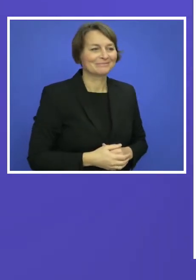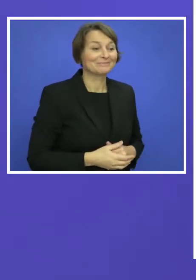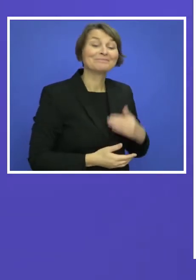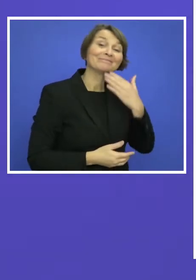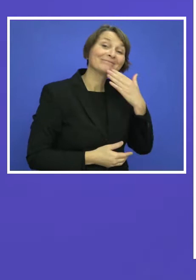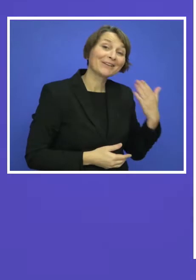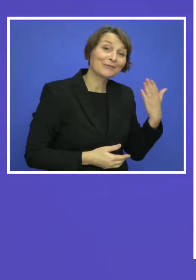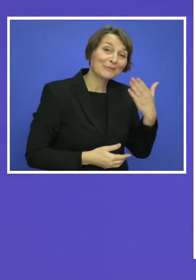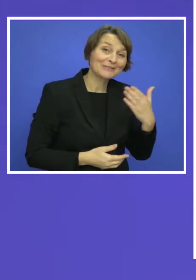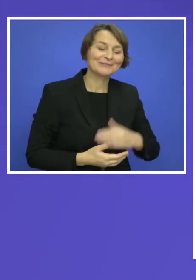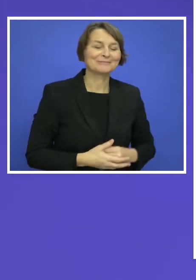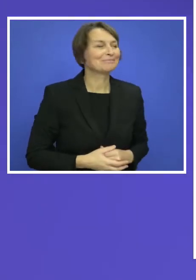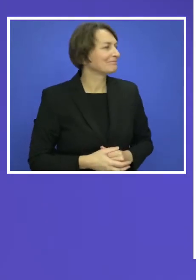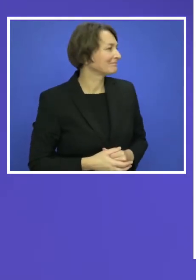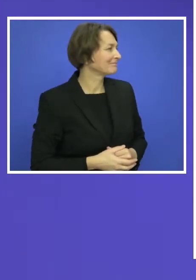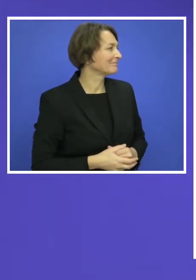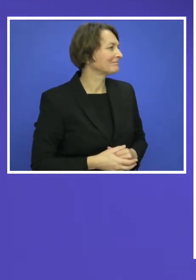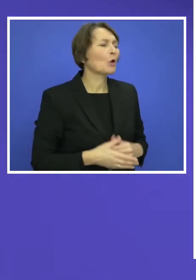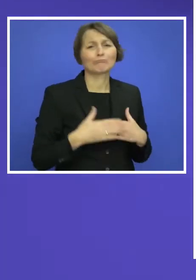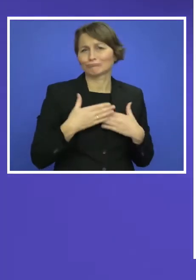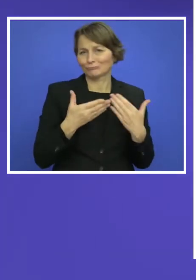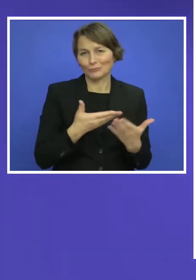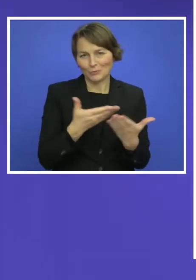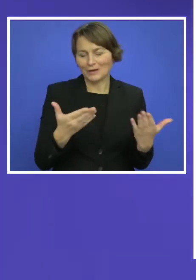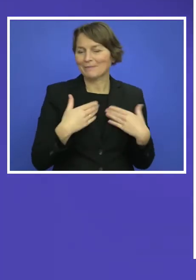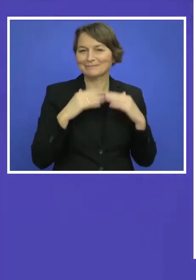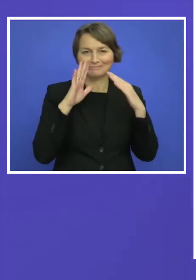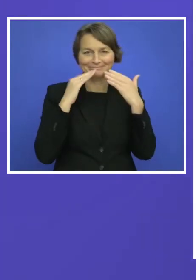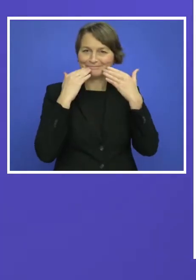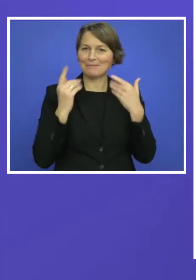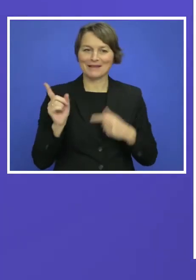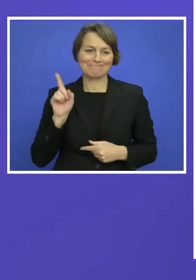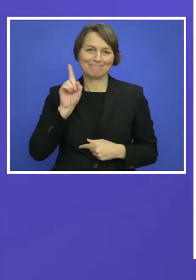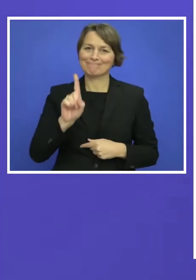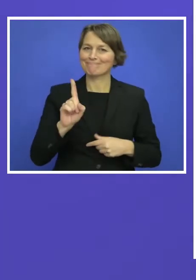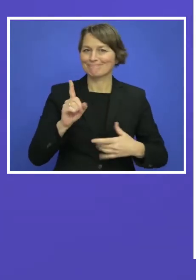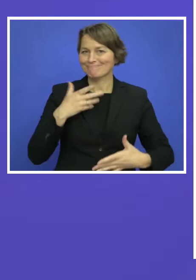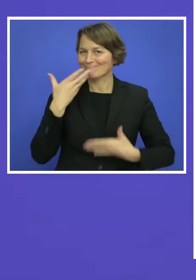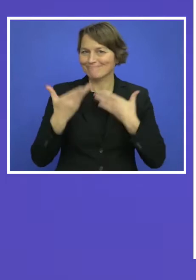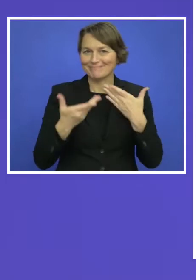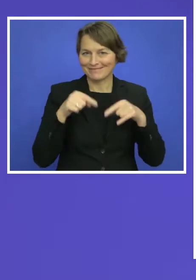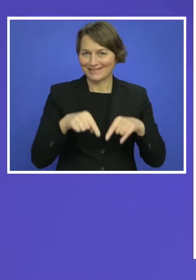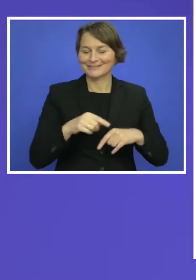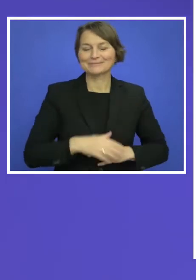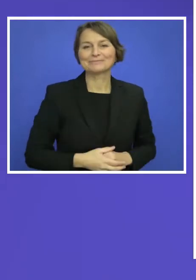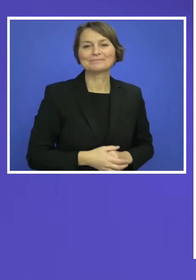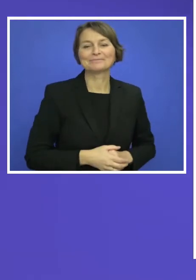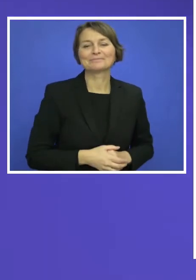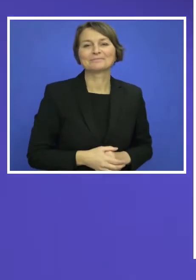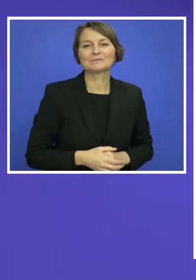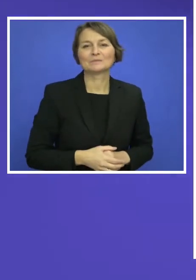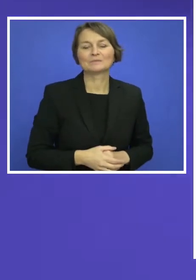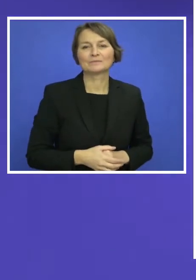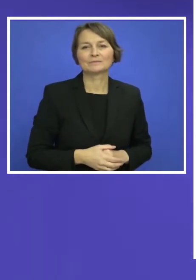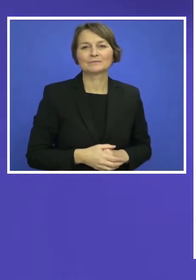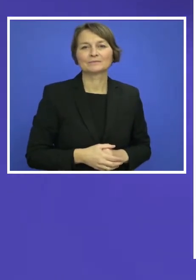you're most welcome. I am pleased to take part in this valuable forum. At the outset, while I want to